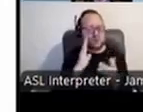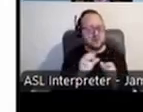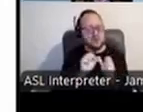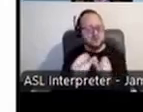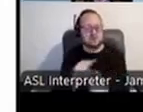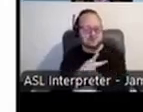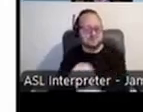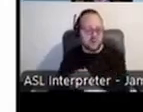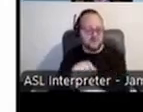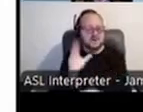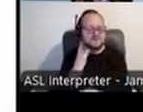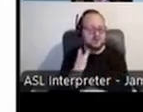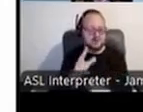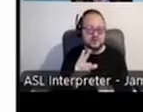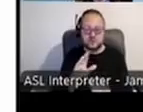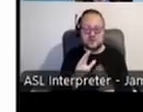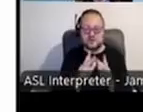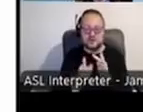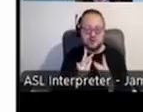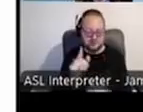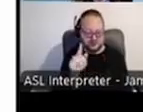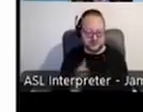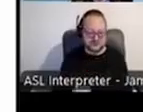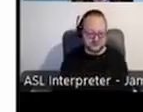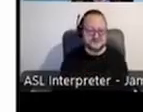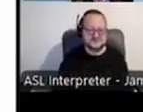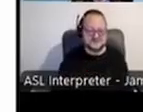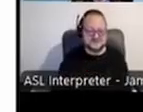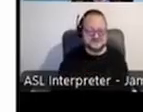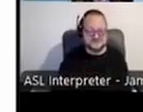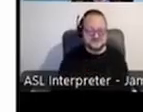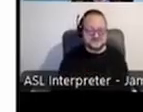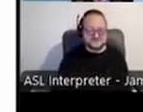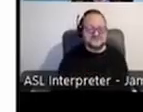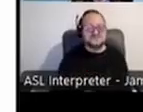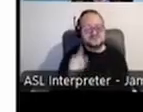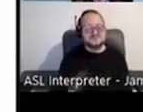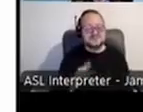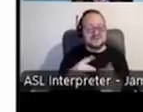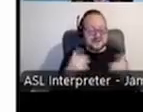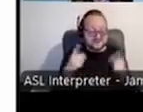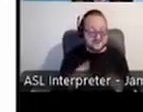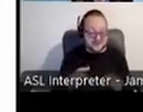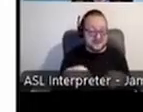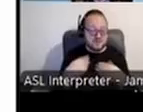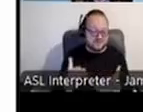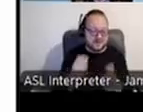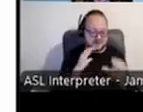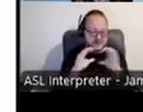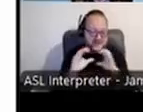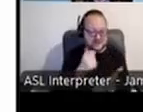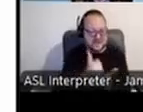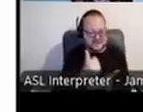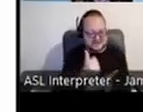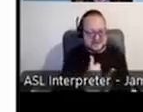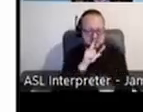webinars and other technical assistance offerings. This event provides communication access real-time